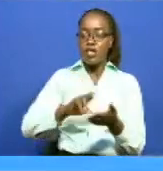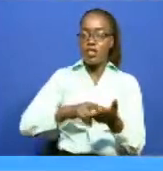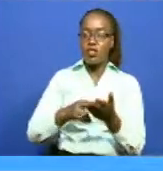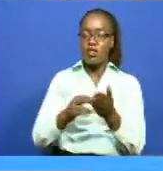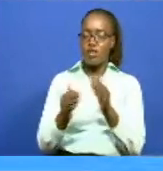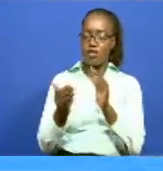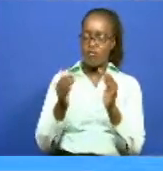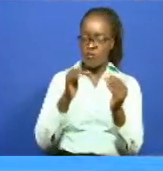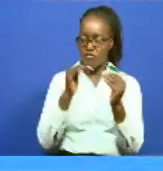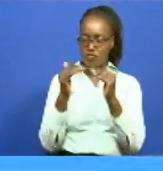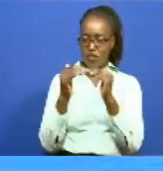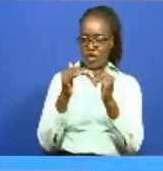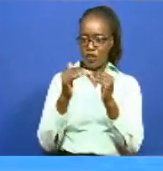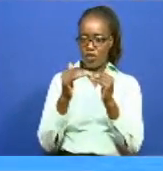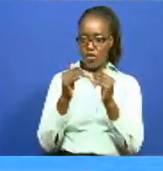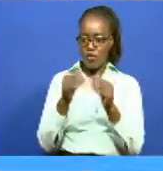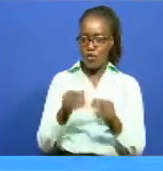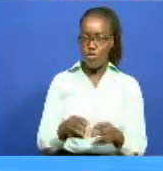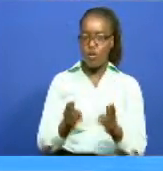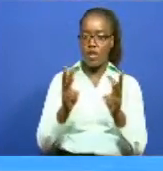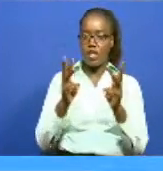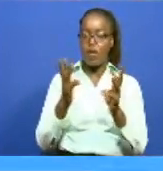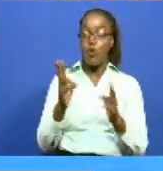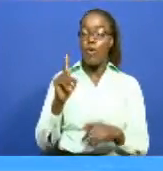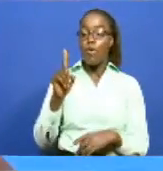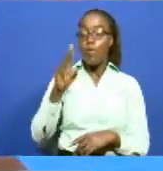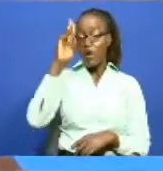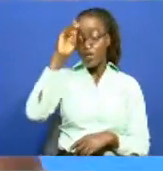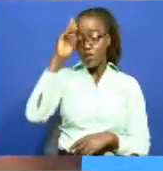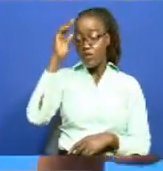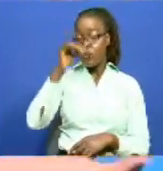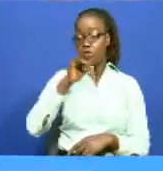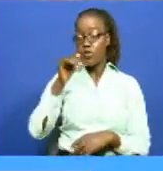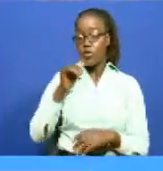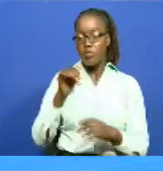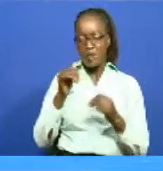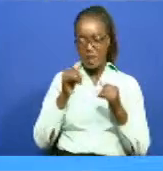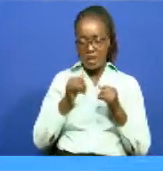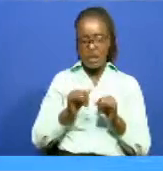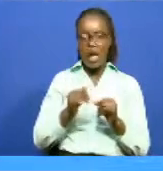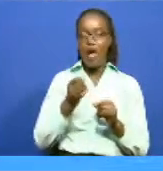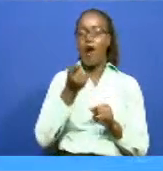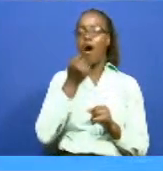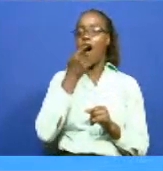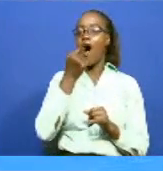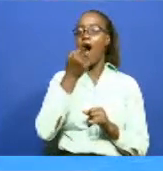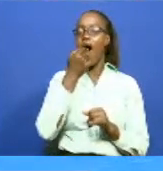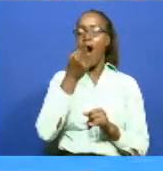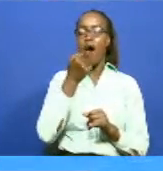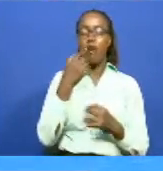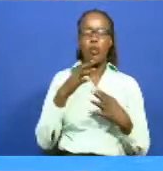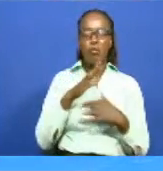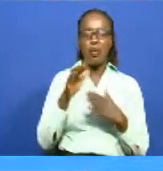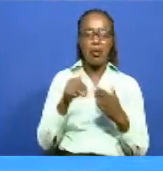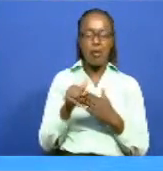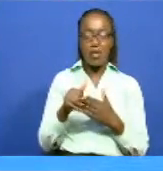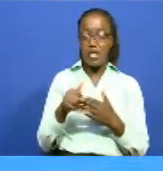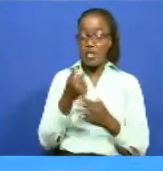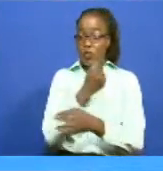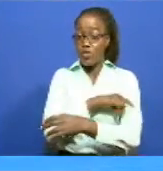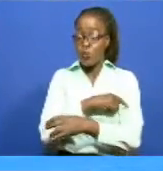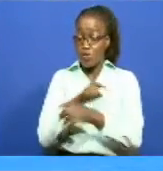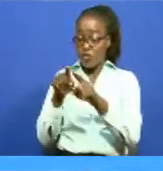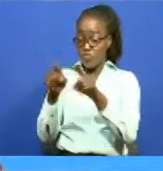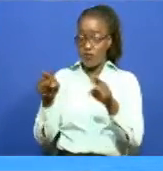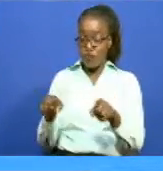manner. And that is one of the reasons why we will not be testing everyone in our ward. The second one is of how COVID is as a